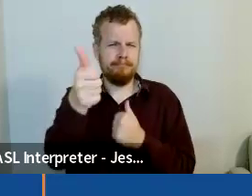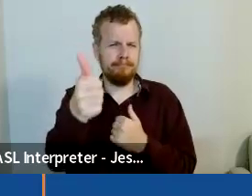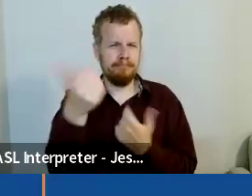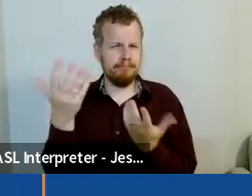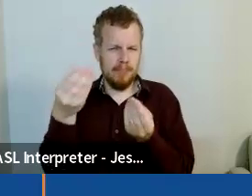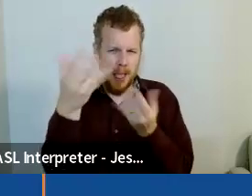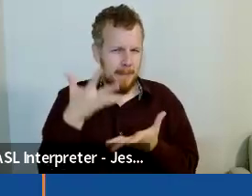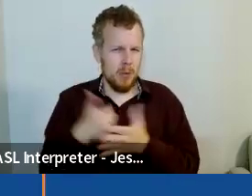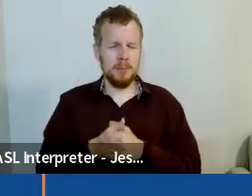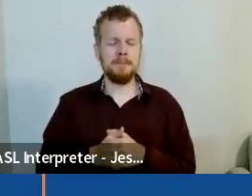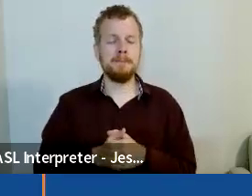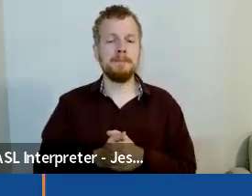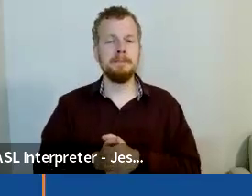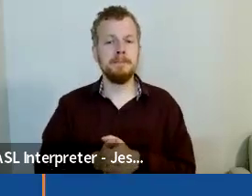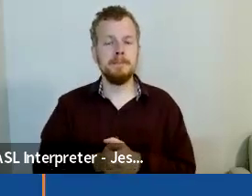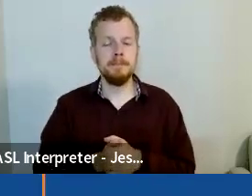in.